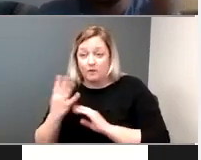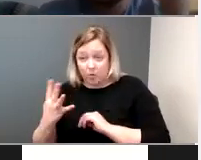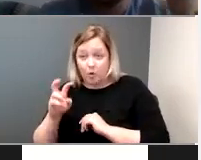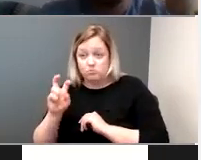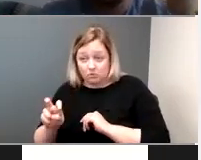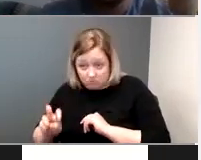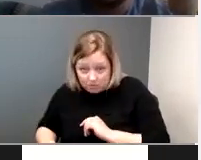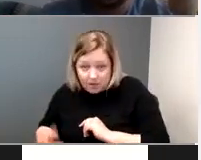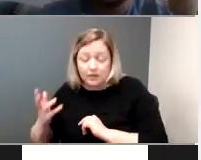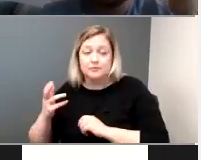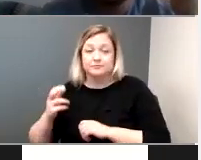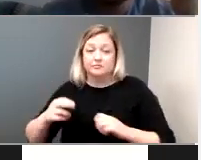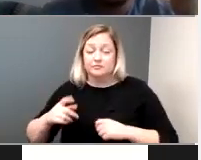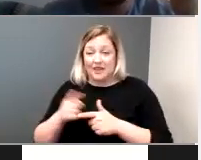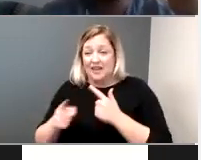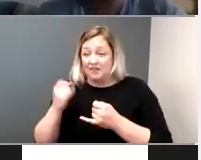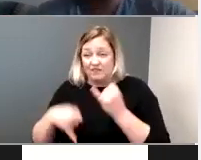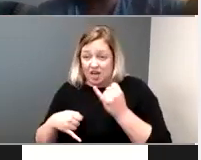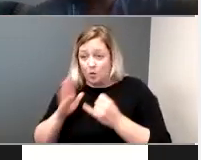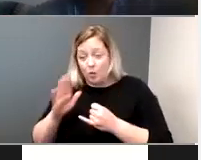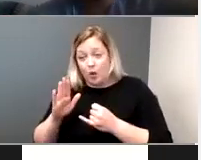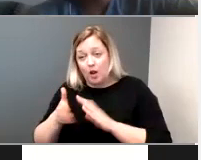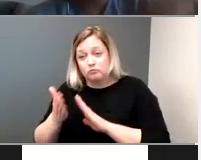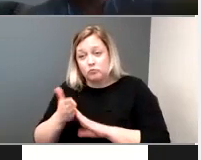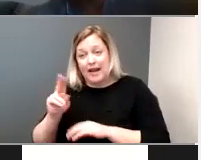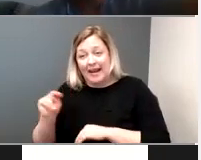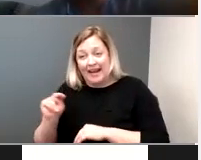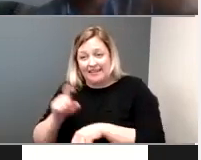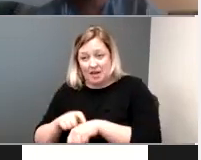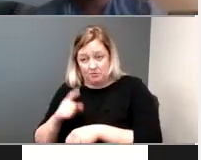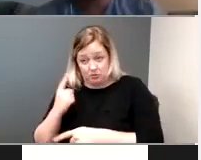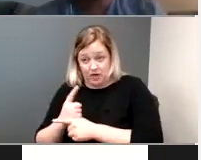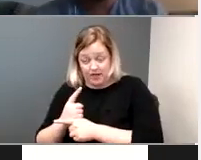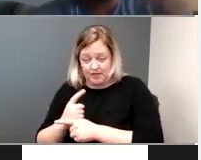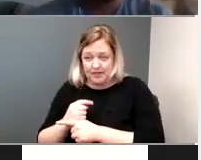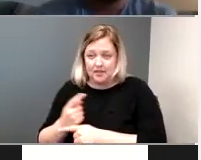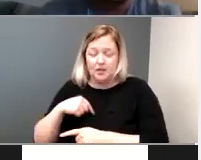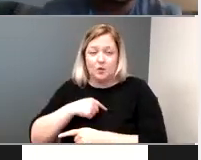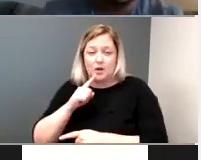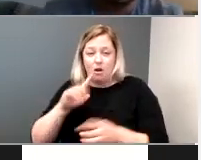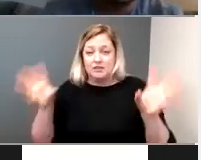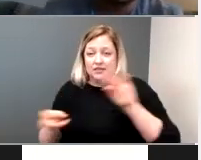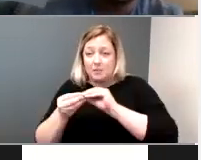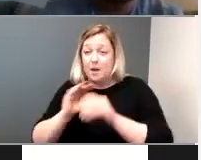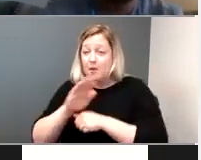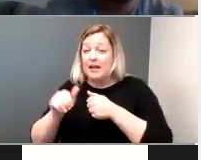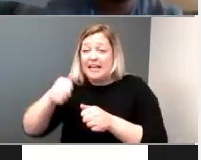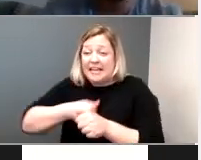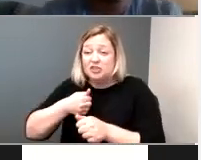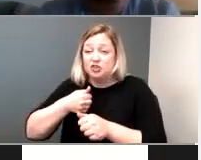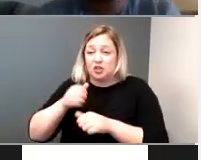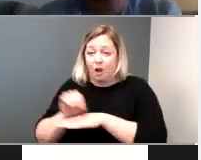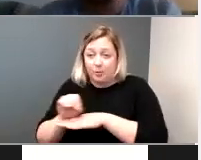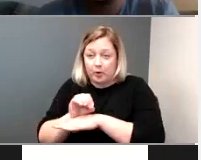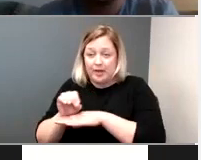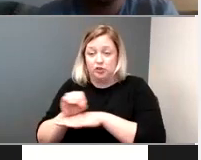n iterations, right? Right. So essentially we are summing up all of these number of iterations together. And we know that sum of all